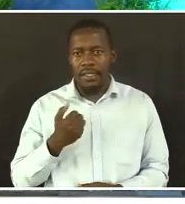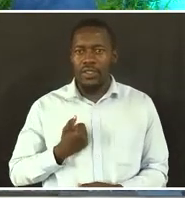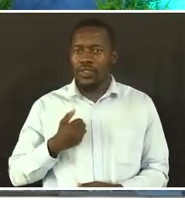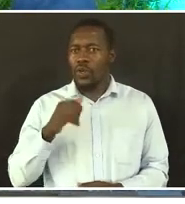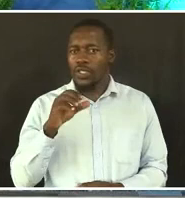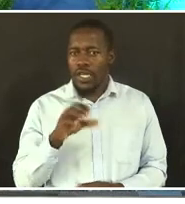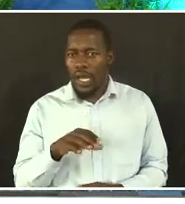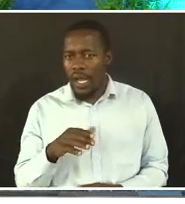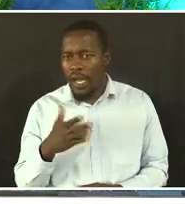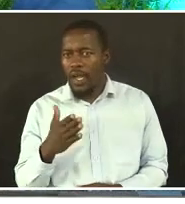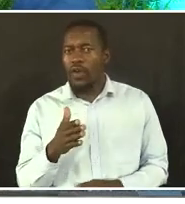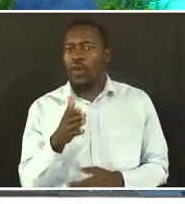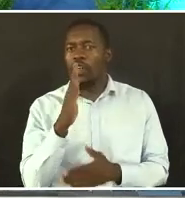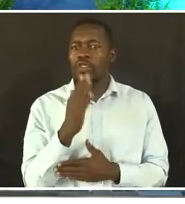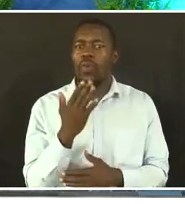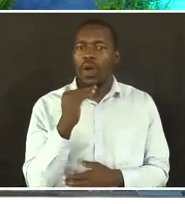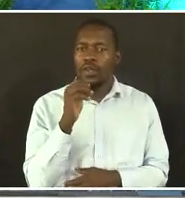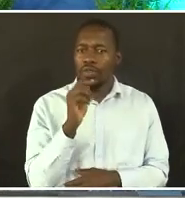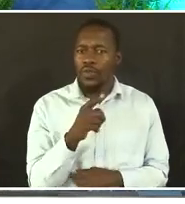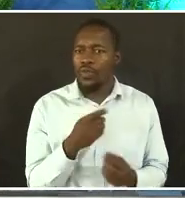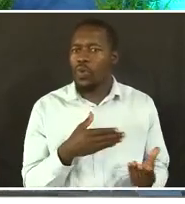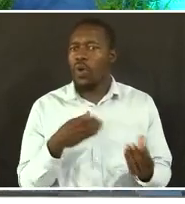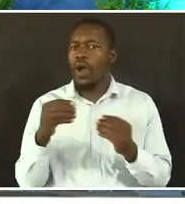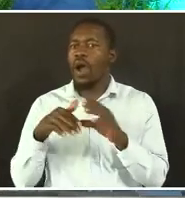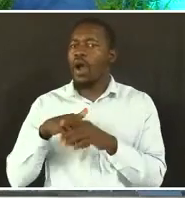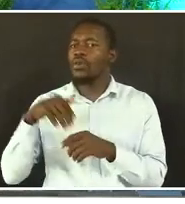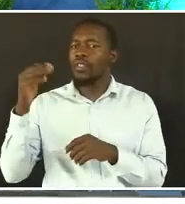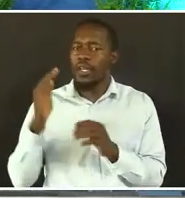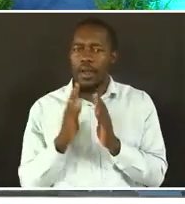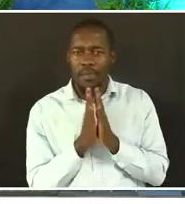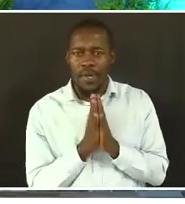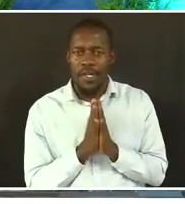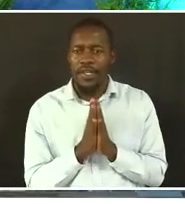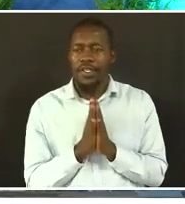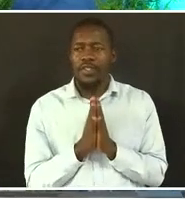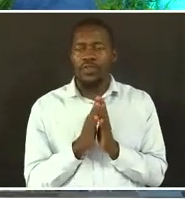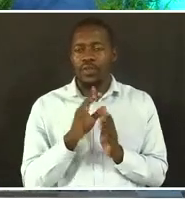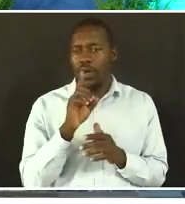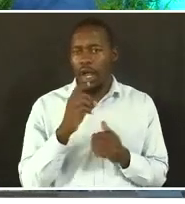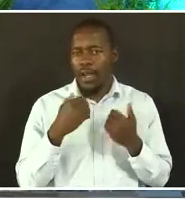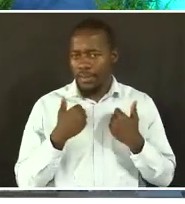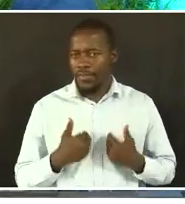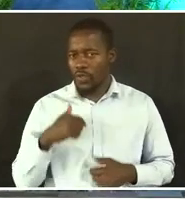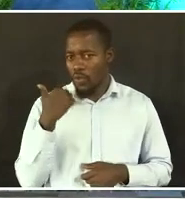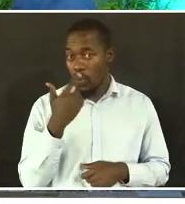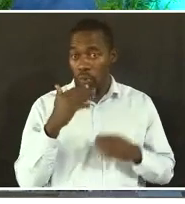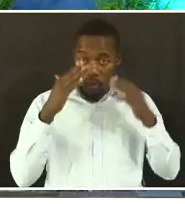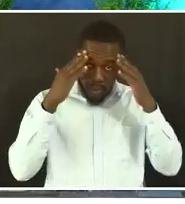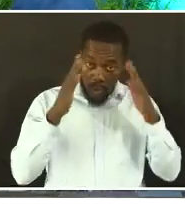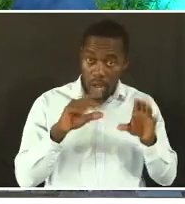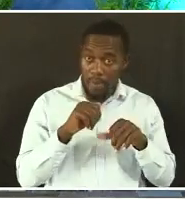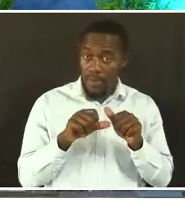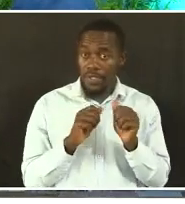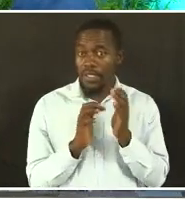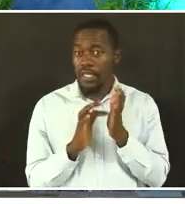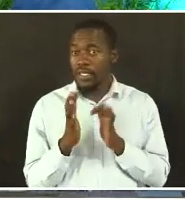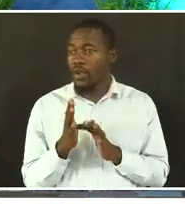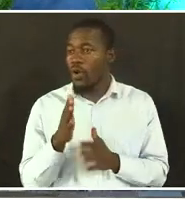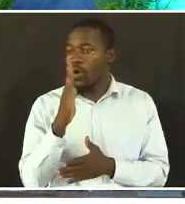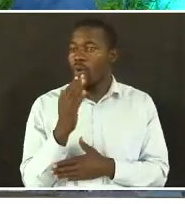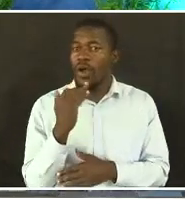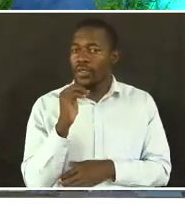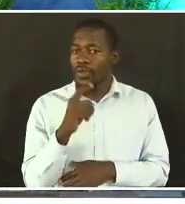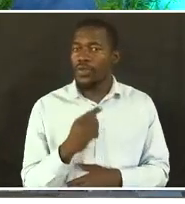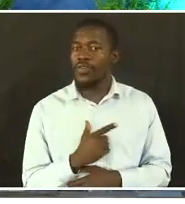a church and pray for a stranger who doesn't know anything. God wants you to go and go to a hospital